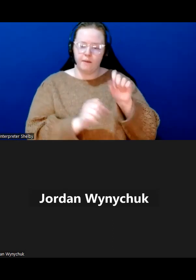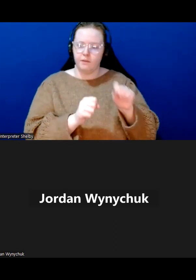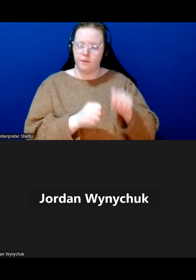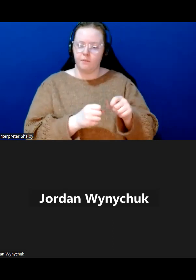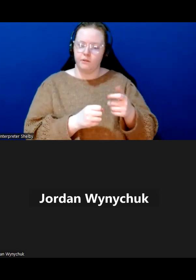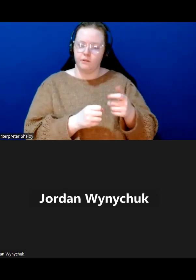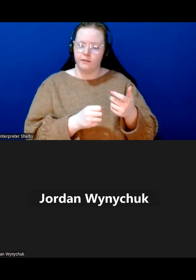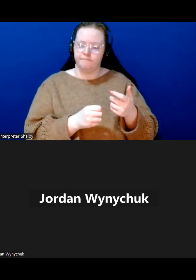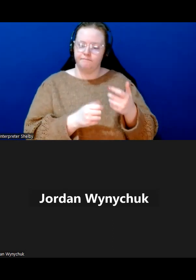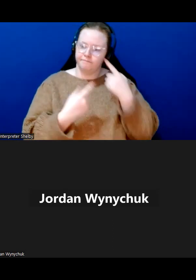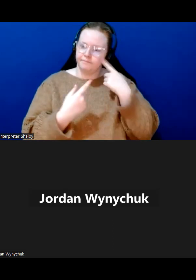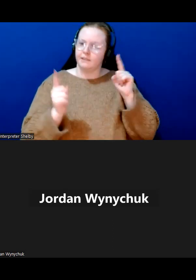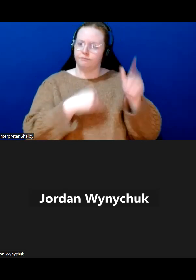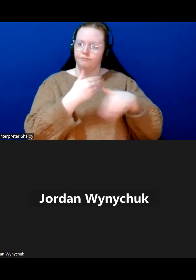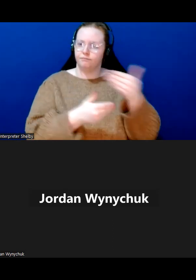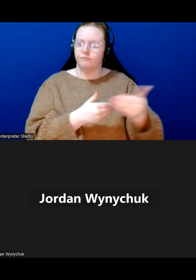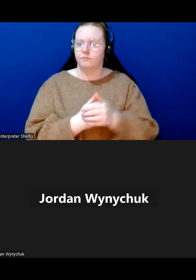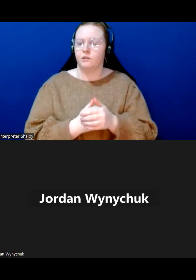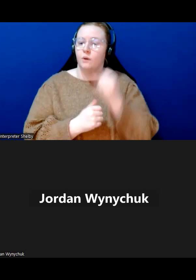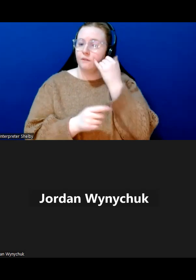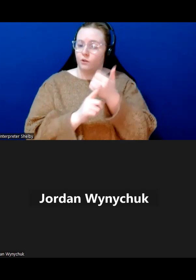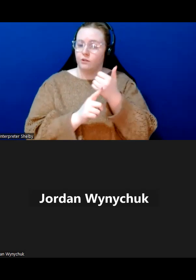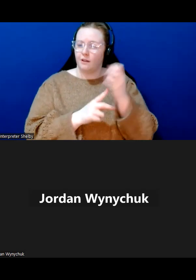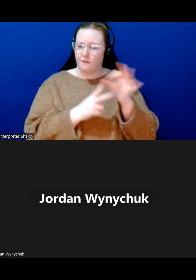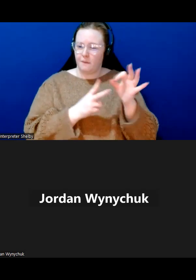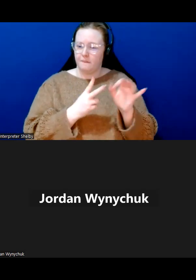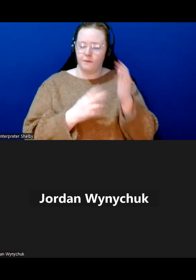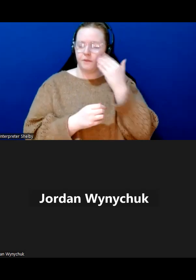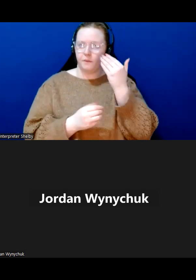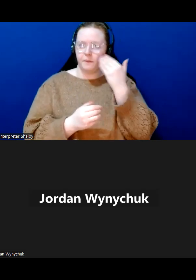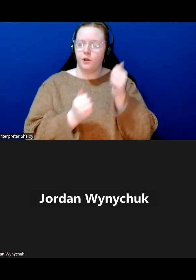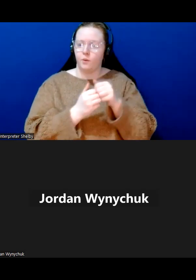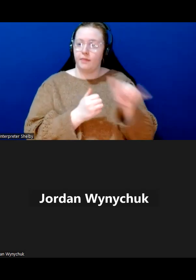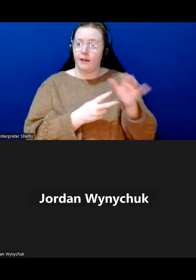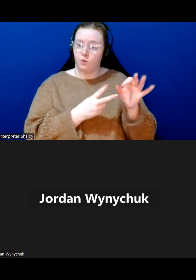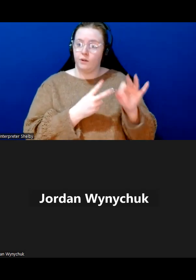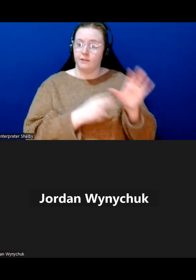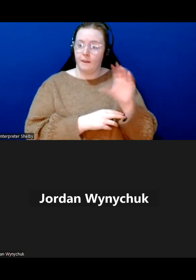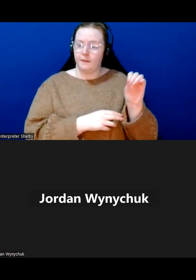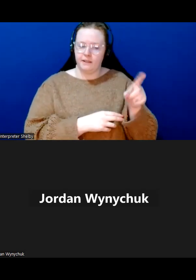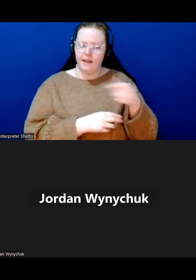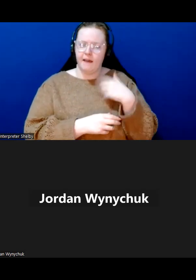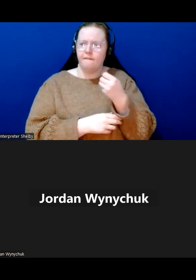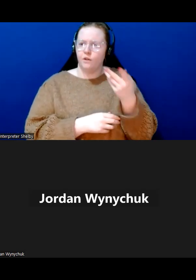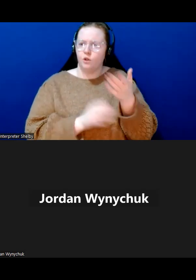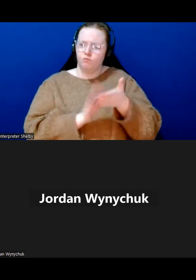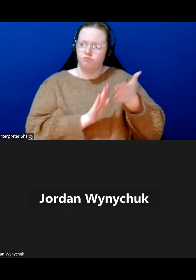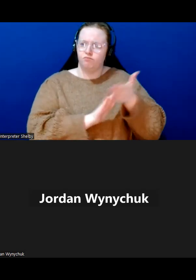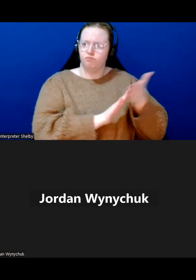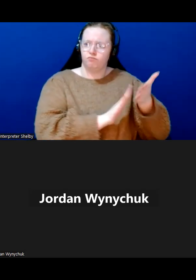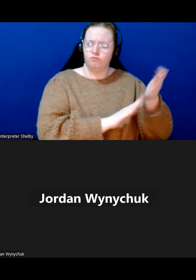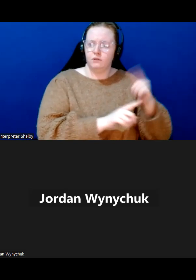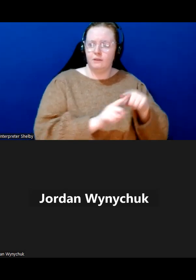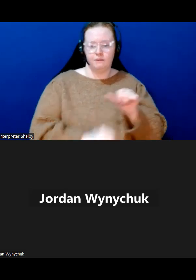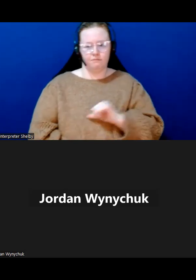if you're familiar with Choices, they run quite a few social enterprises now. However, we're proud to say that we were the